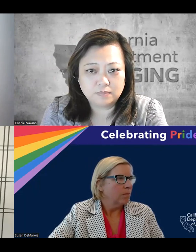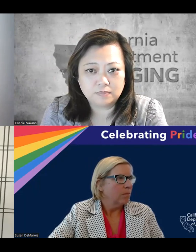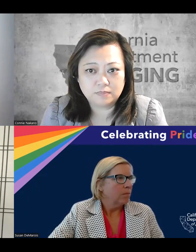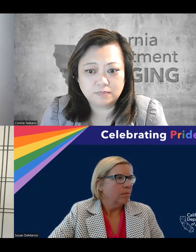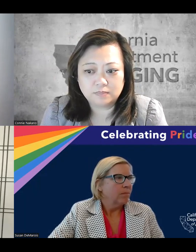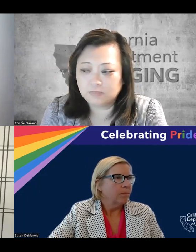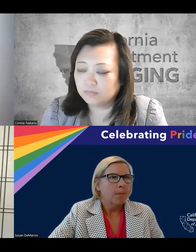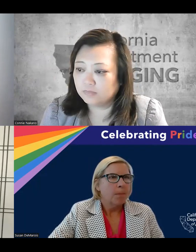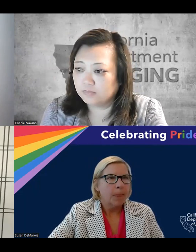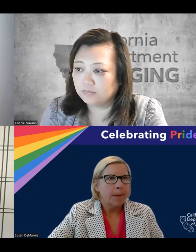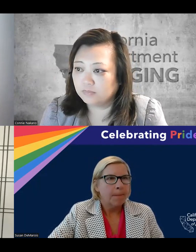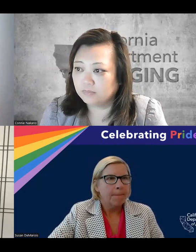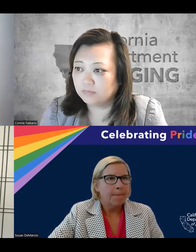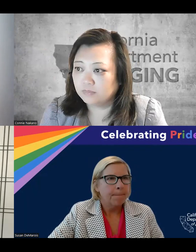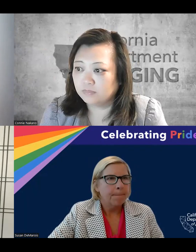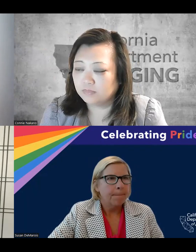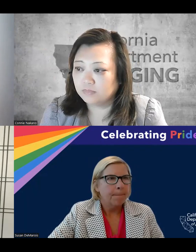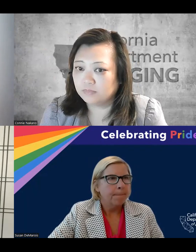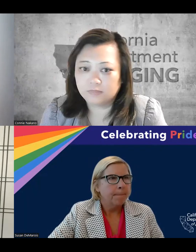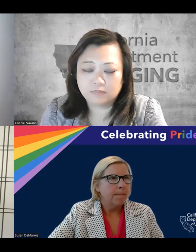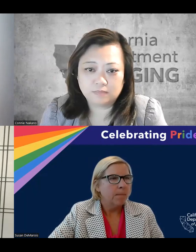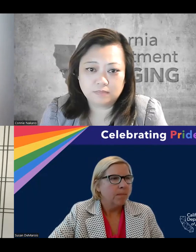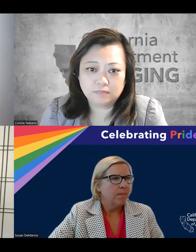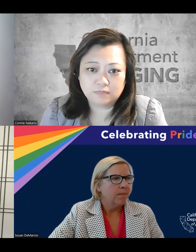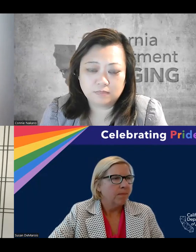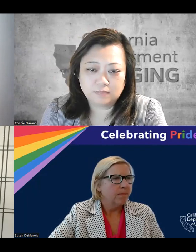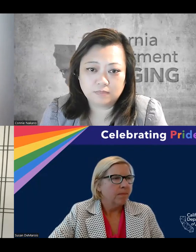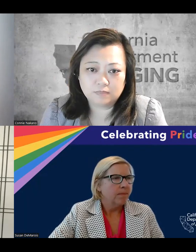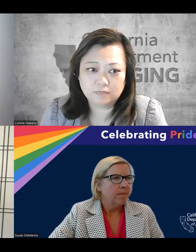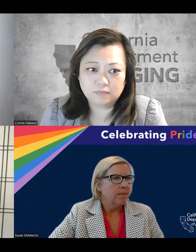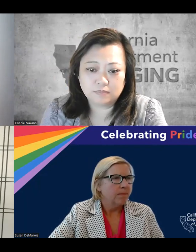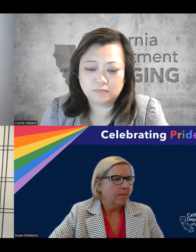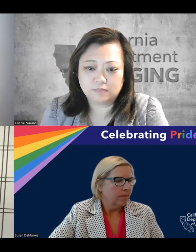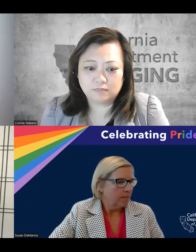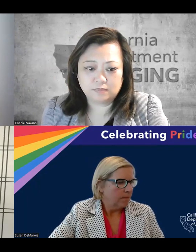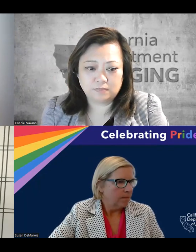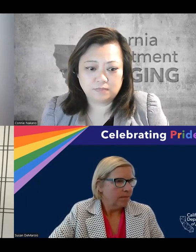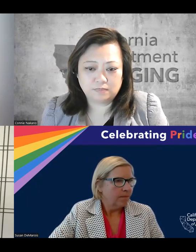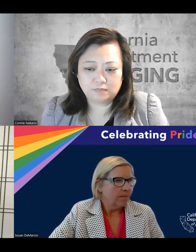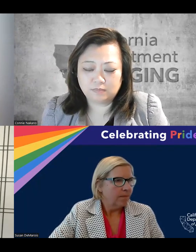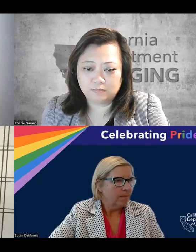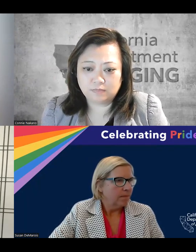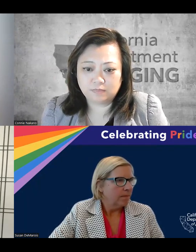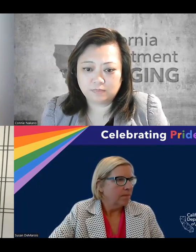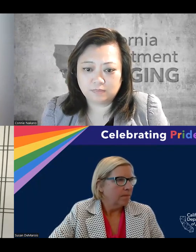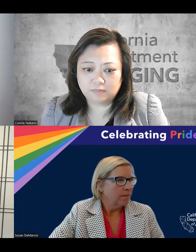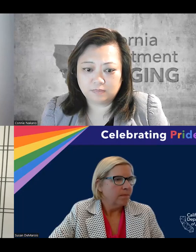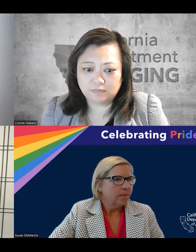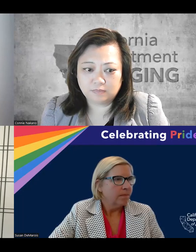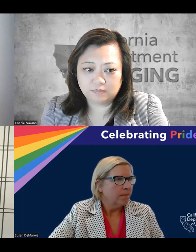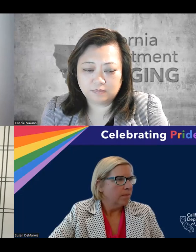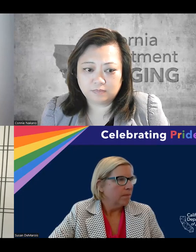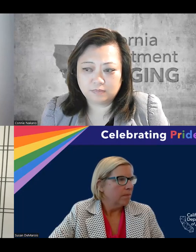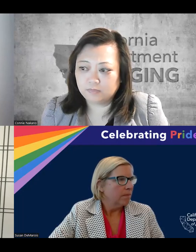of commentary around in the ideal that would need to be a focus.